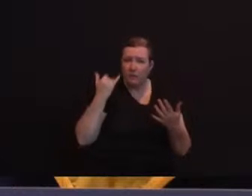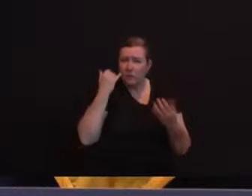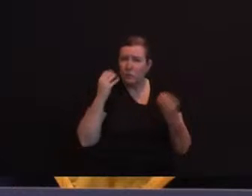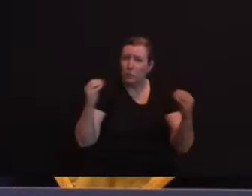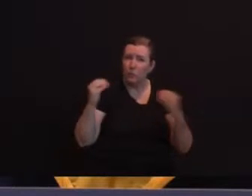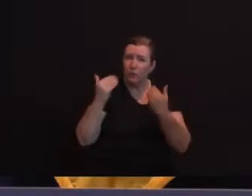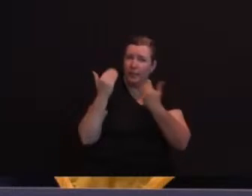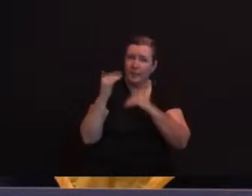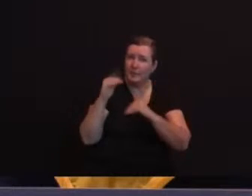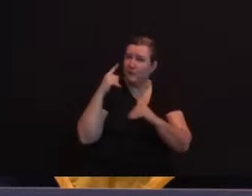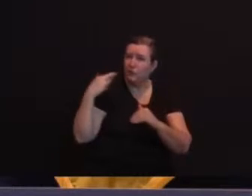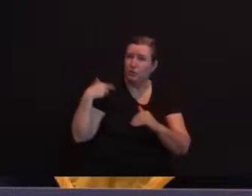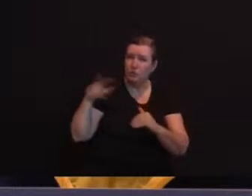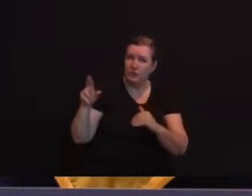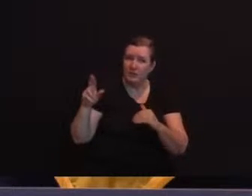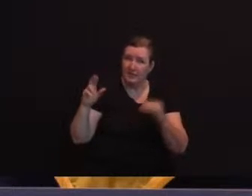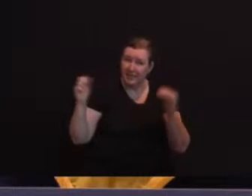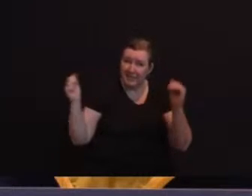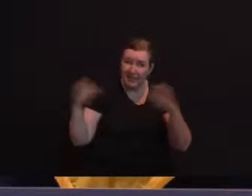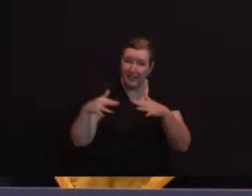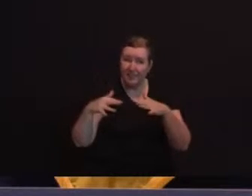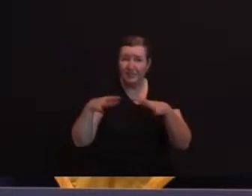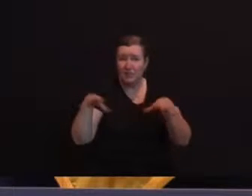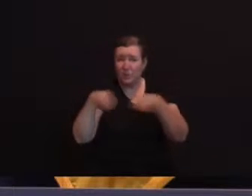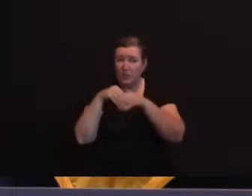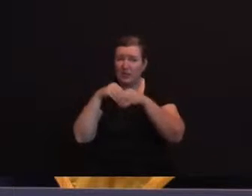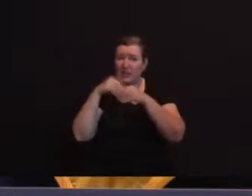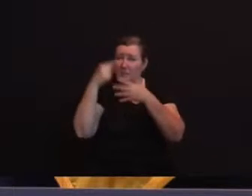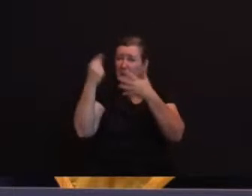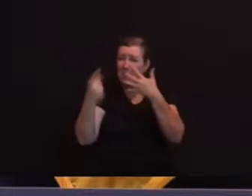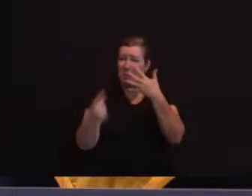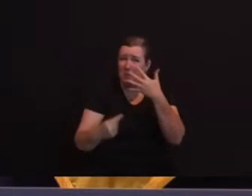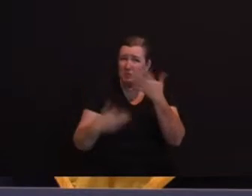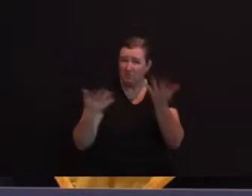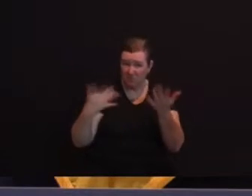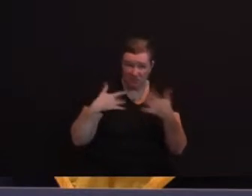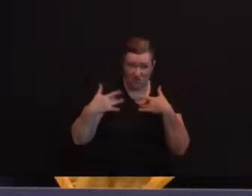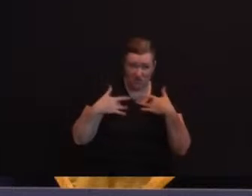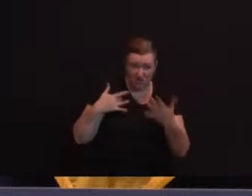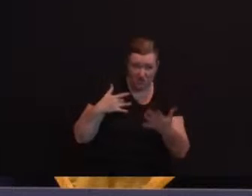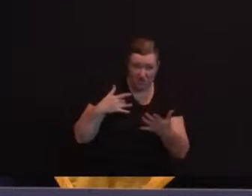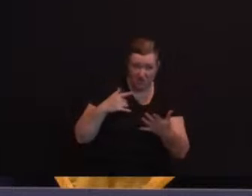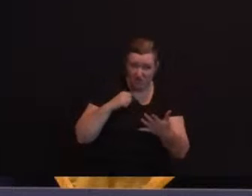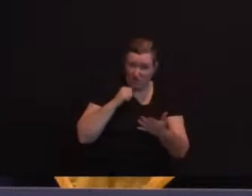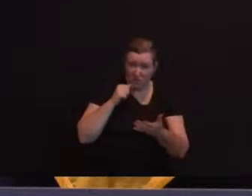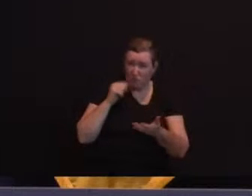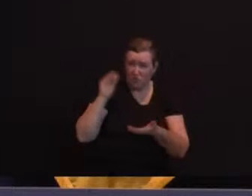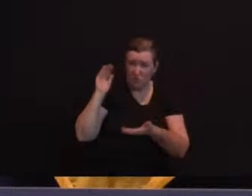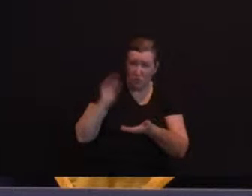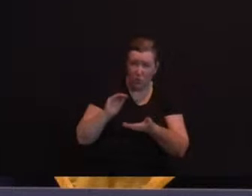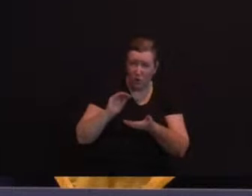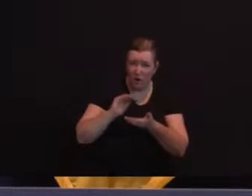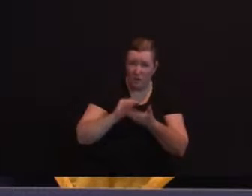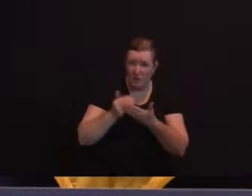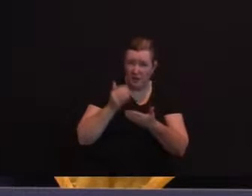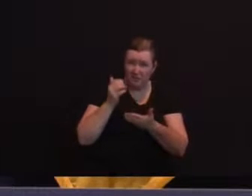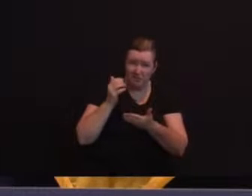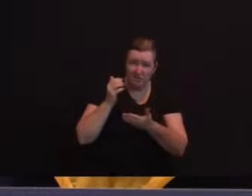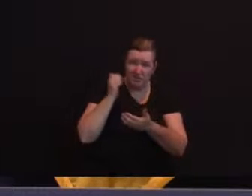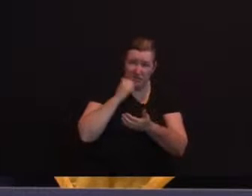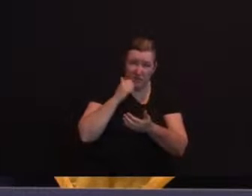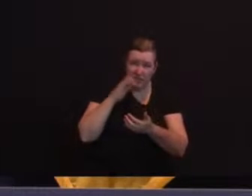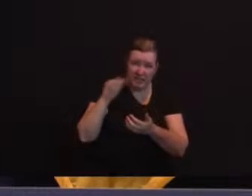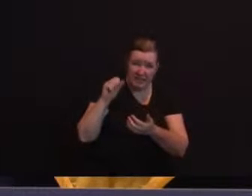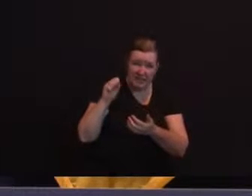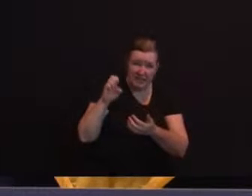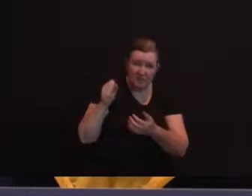these exceptions, is there a concern that we're really not going to lower the number of daily cases and they may actually still continue to